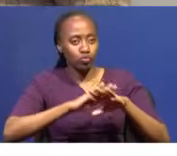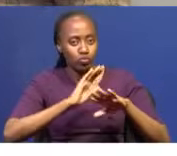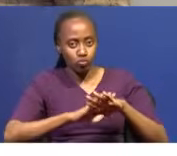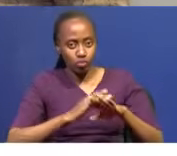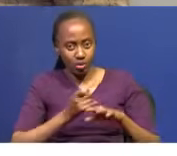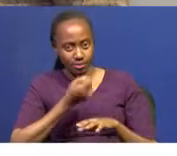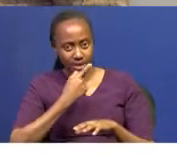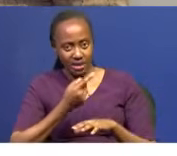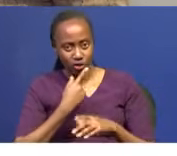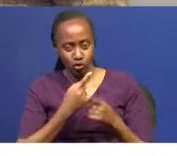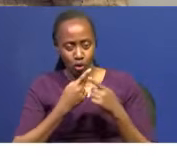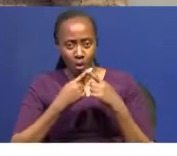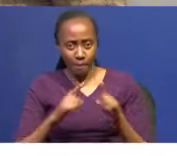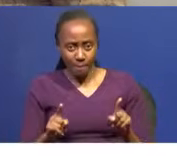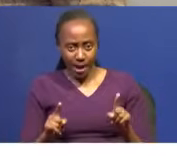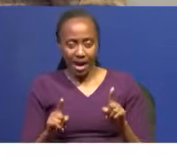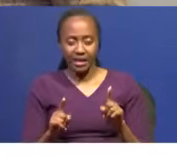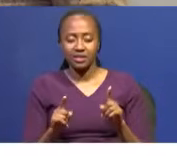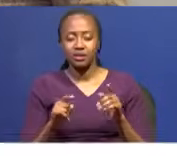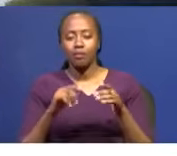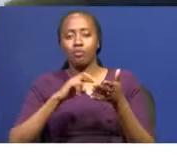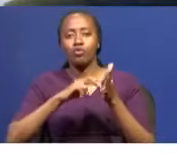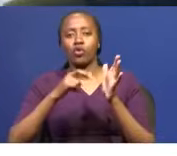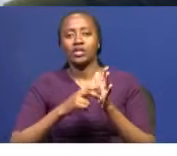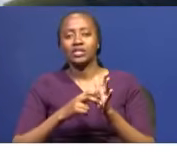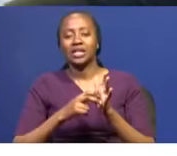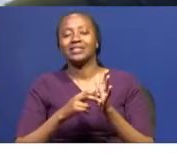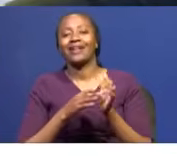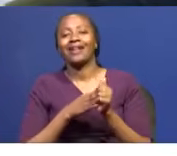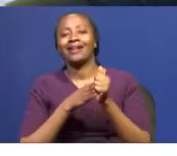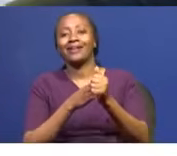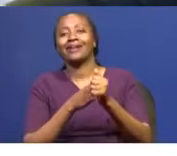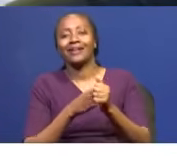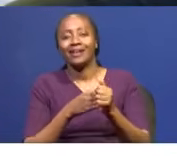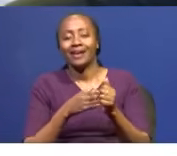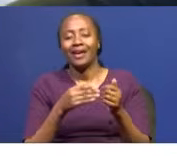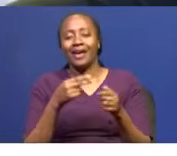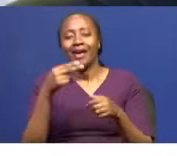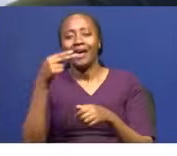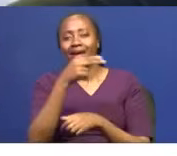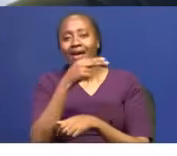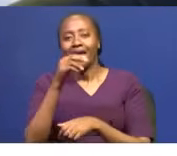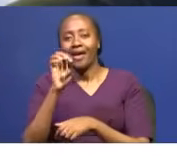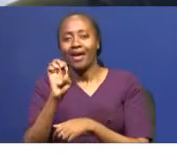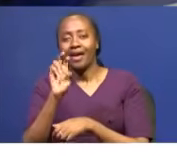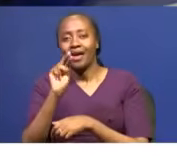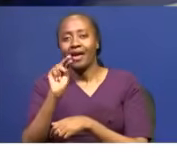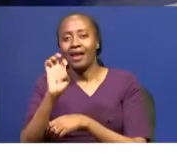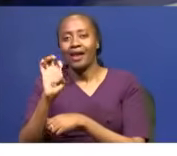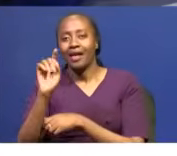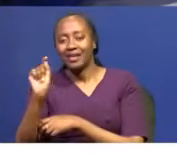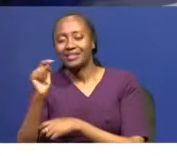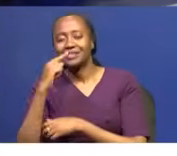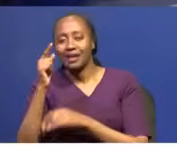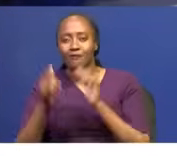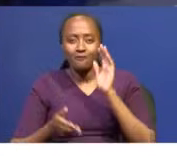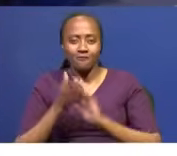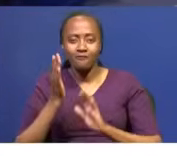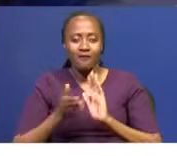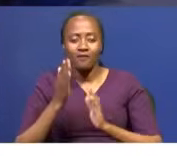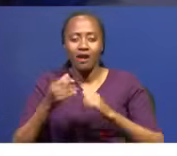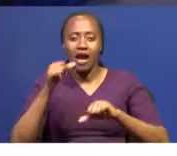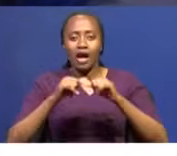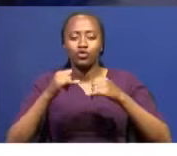Lisa Mushega, project lead on maternal, newborn and child health at HENET, reinforced the urgent need for